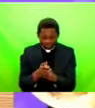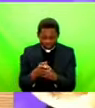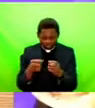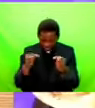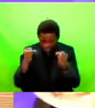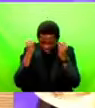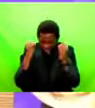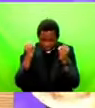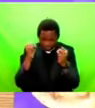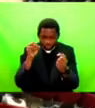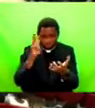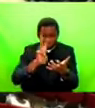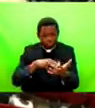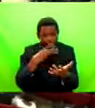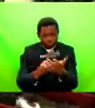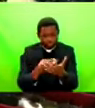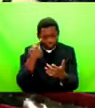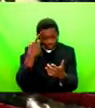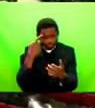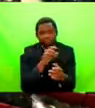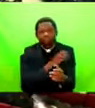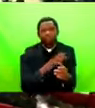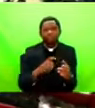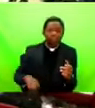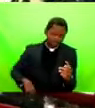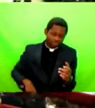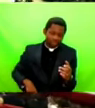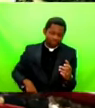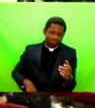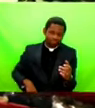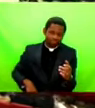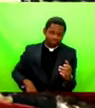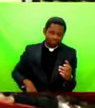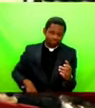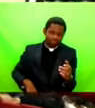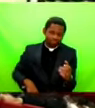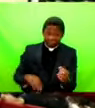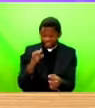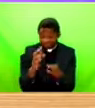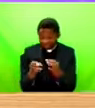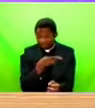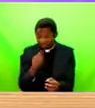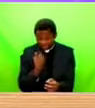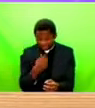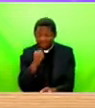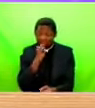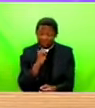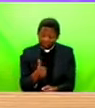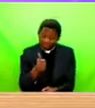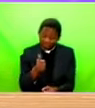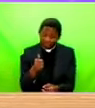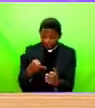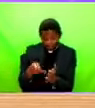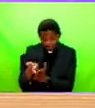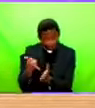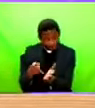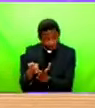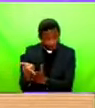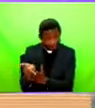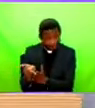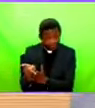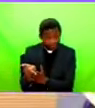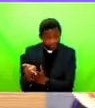for Christ. Every member. If we are a pastor or an elder and you are paid, the